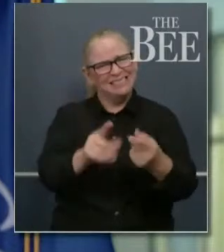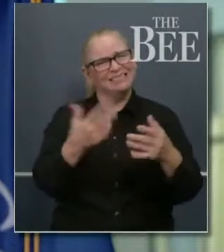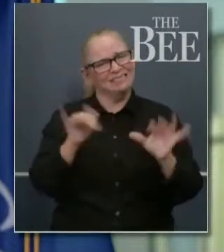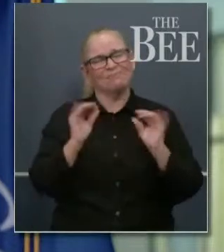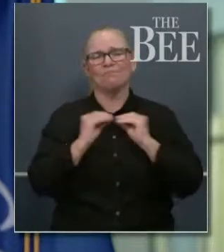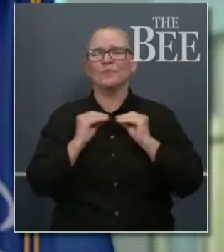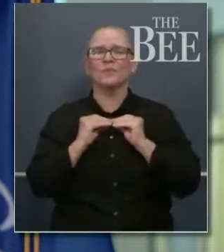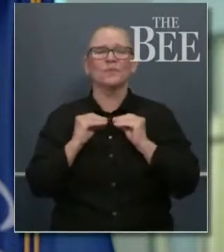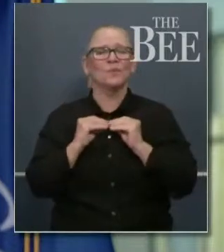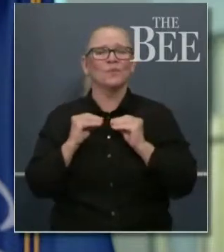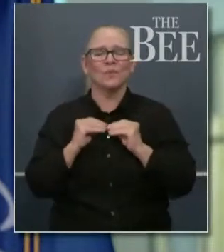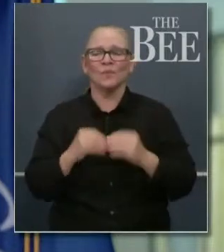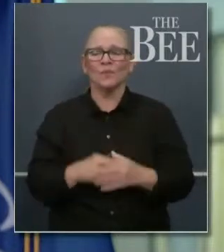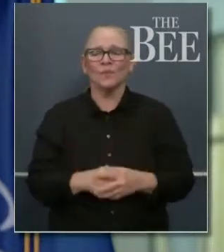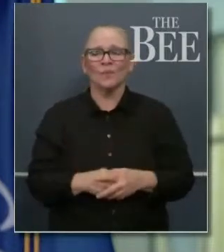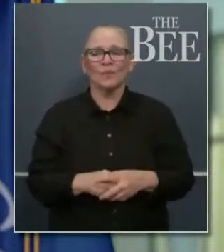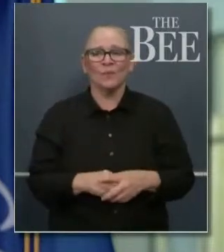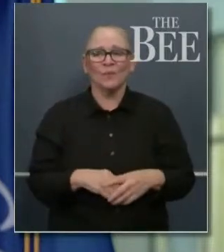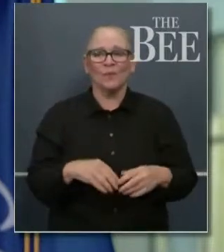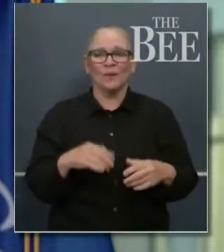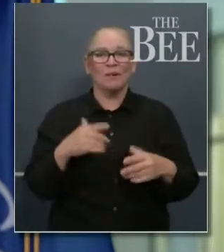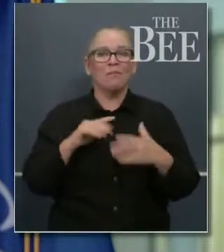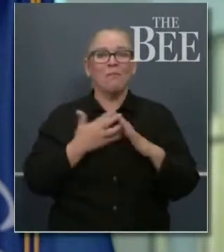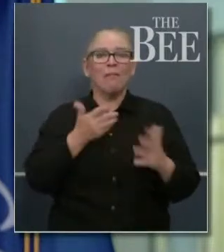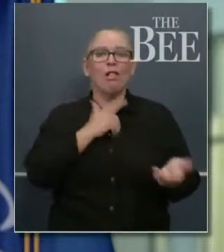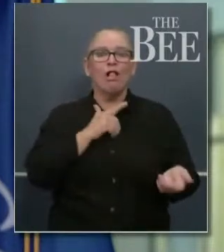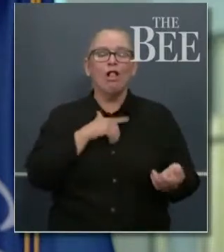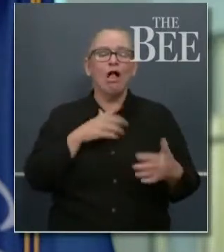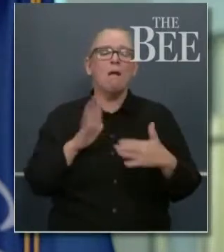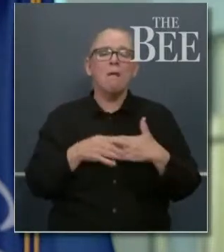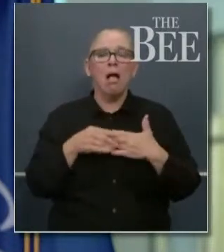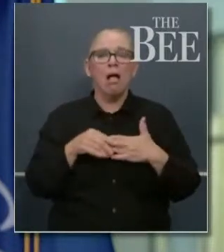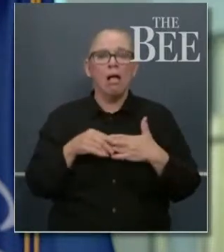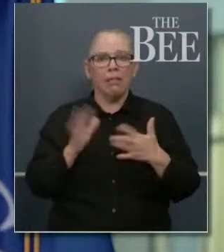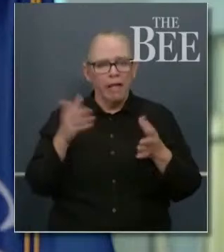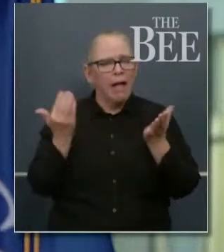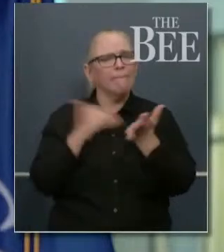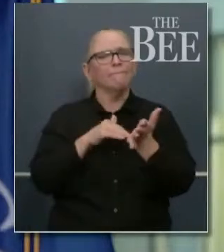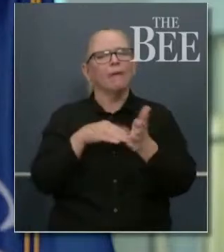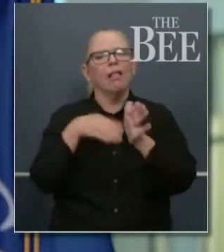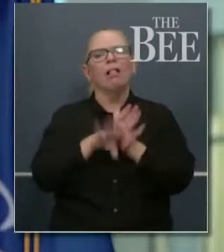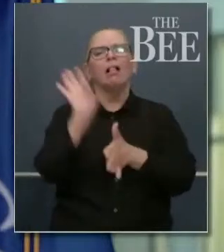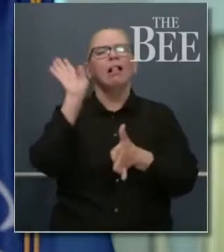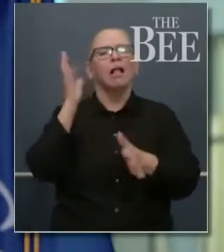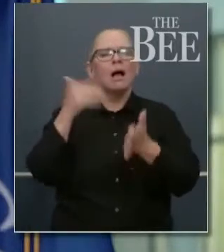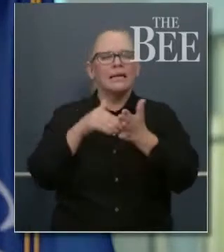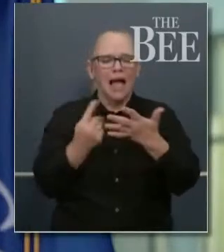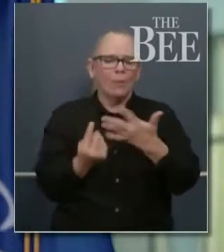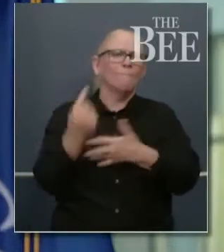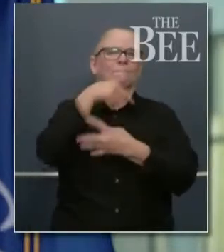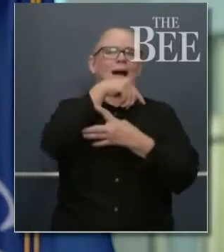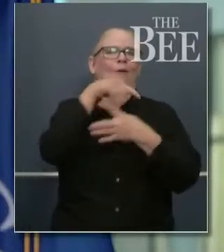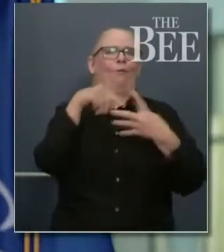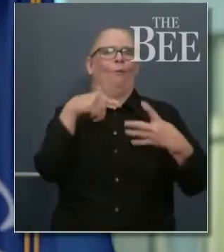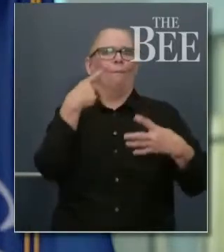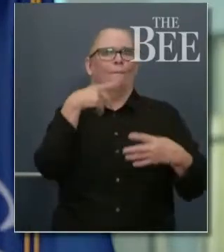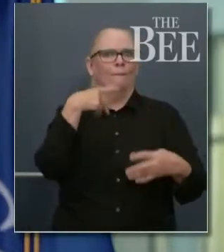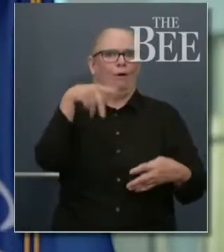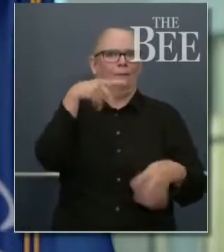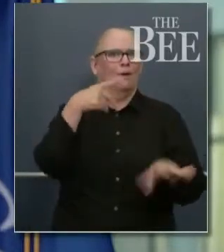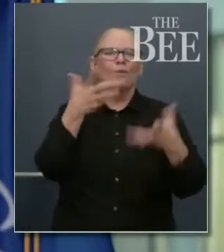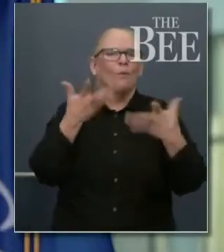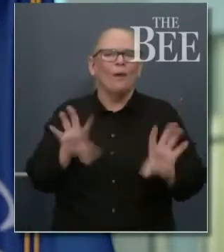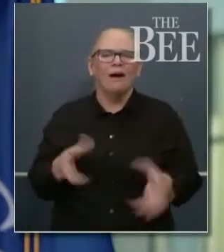The minute we pull back, we can start seeing those rates go back up, pushing us further and further away from getting our kids back where